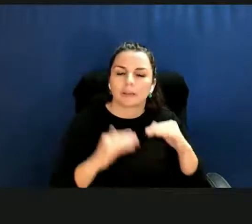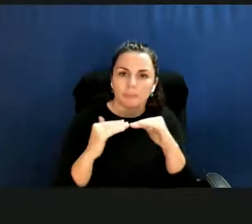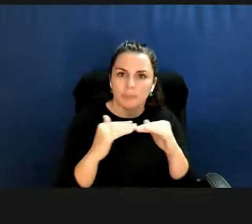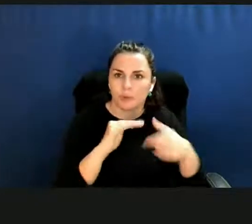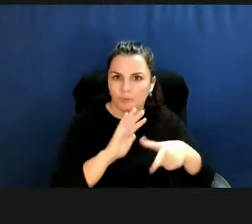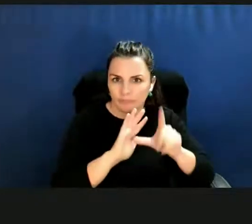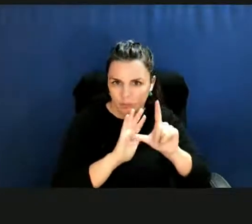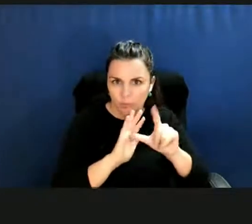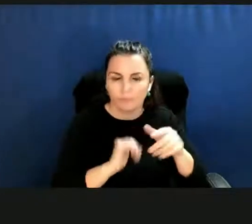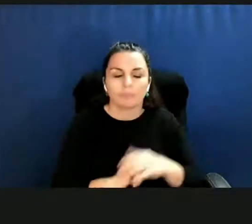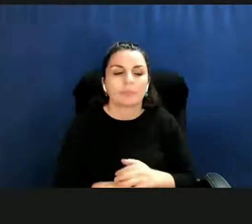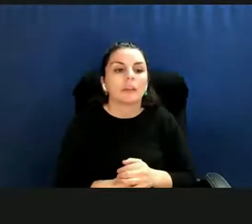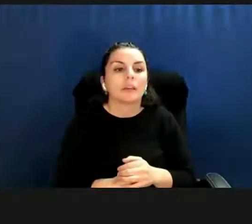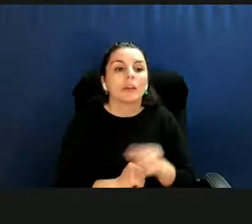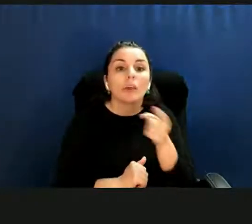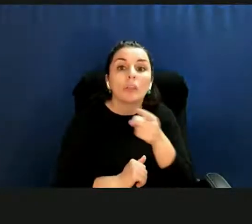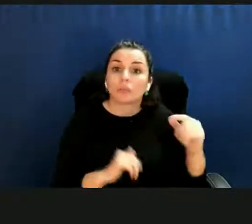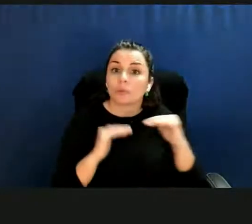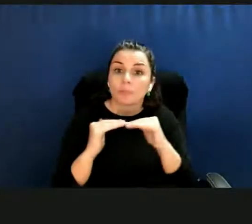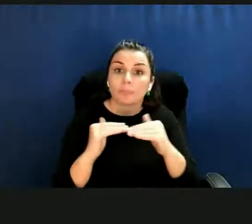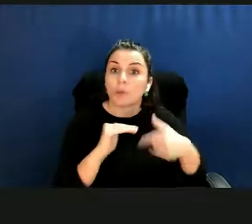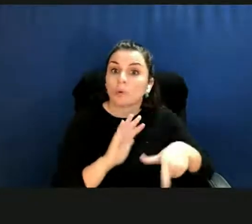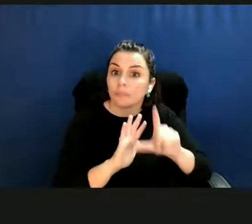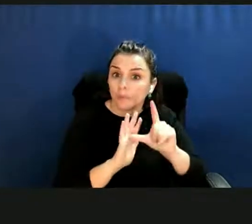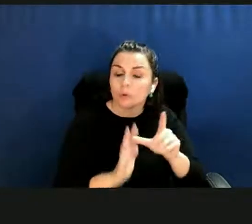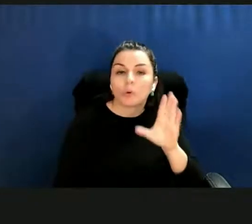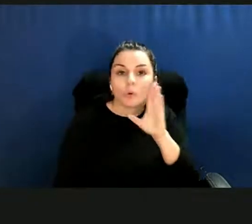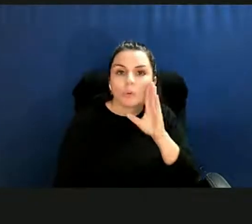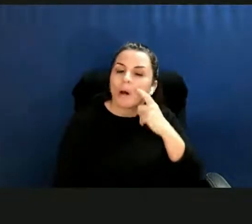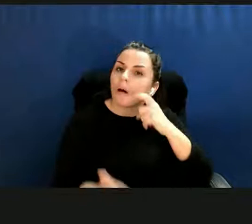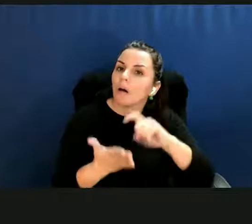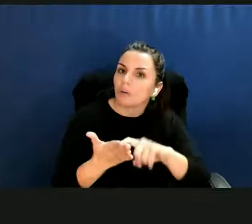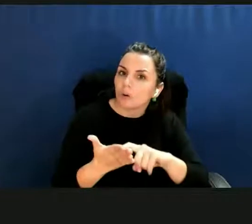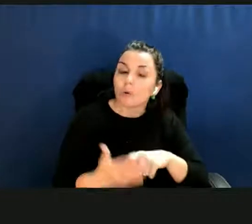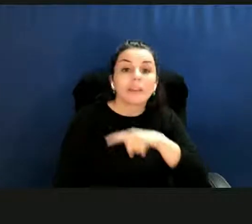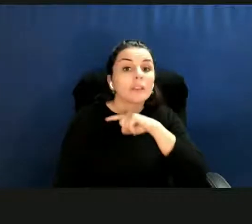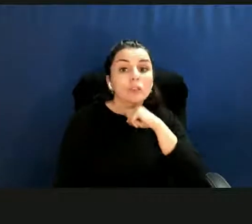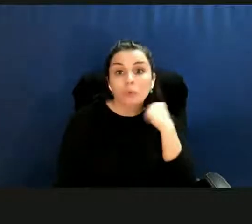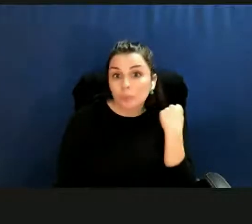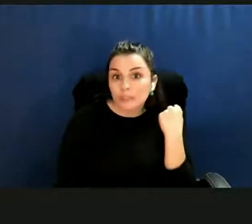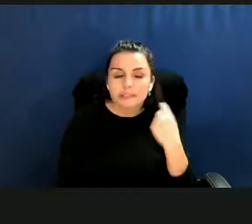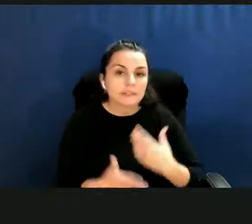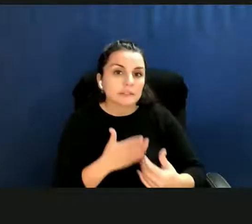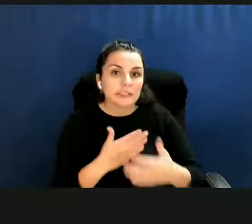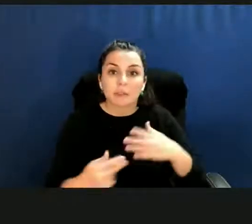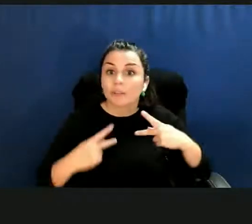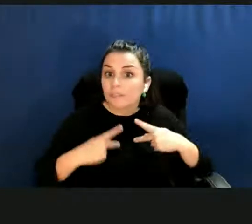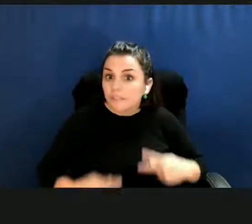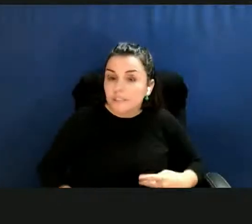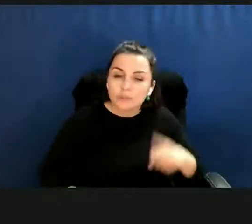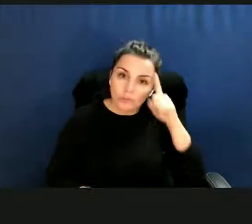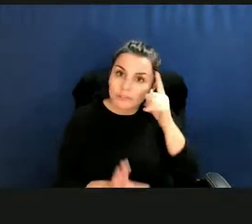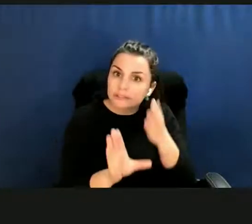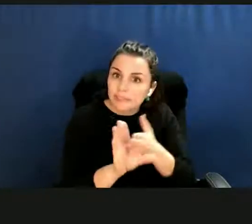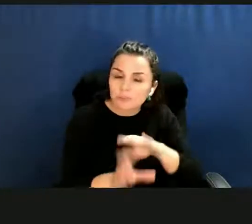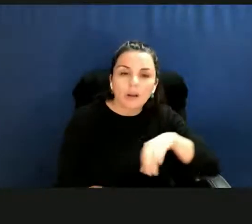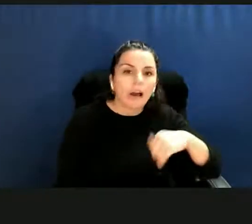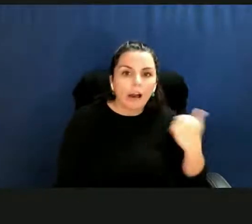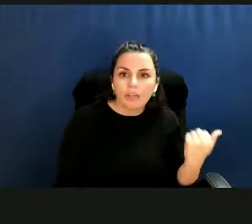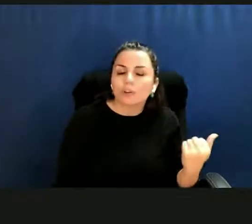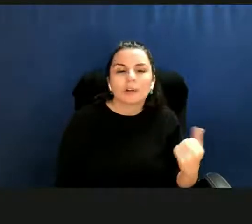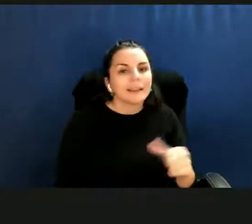The peer reviewers will often cite that the risks, whether it be physical, psychological, or other, are not adequately